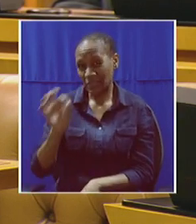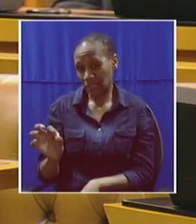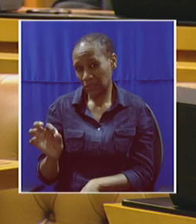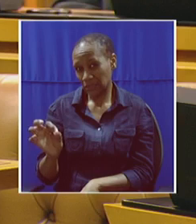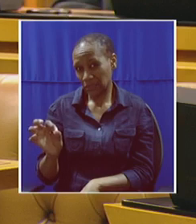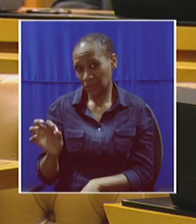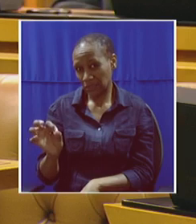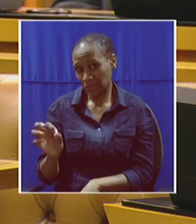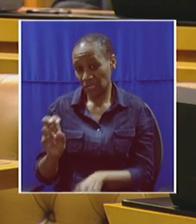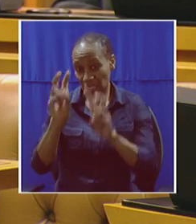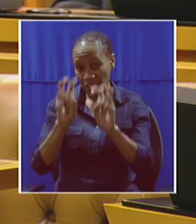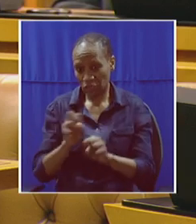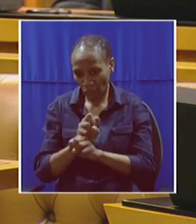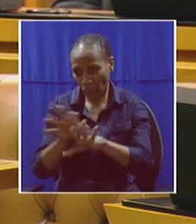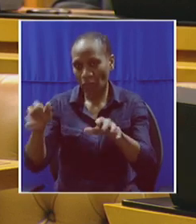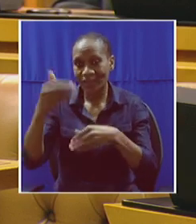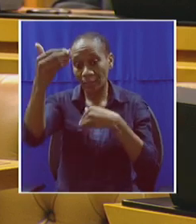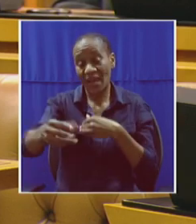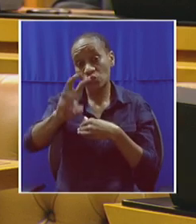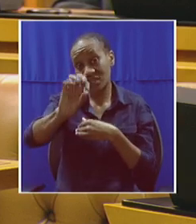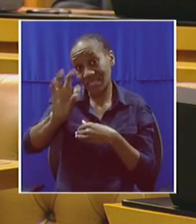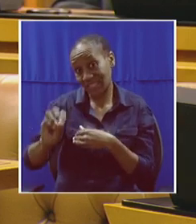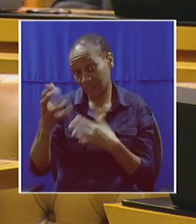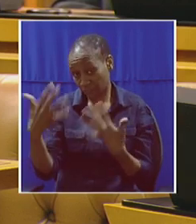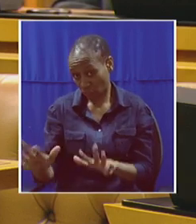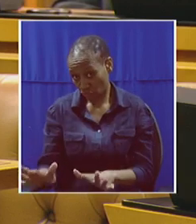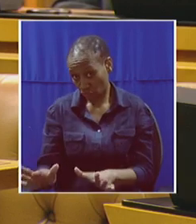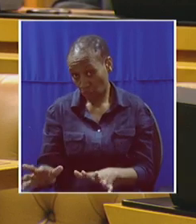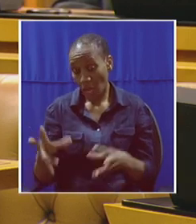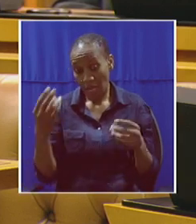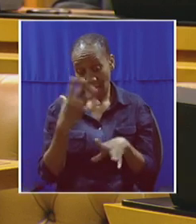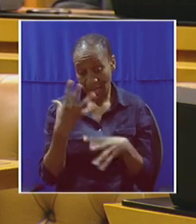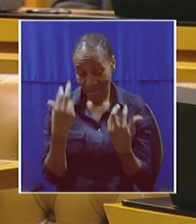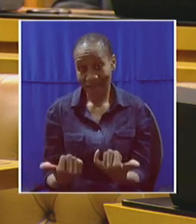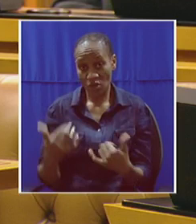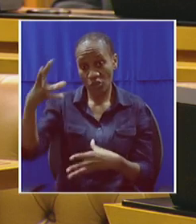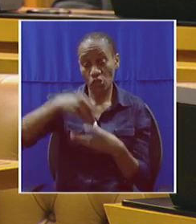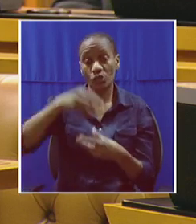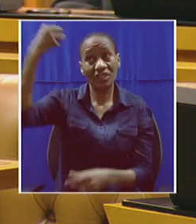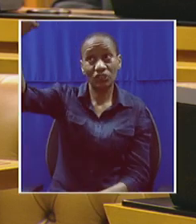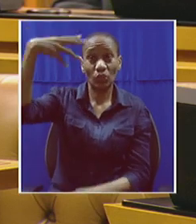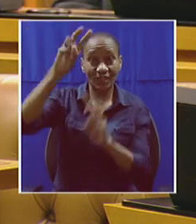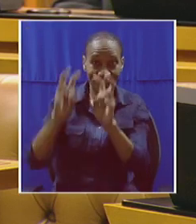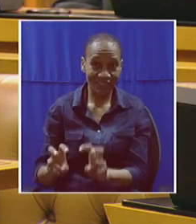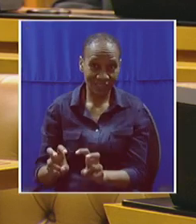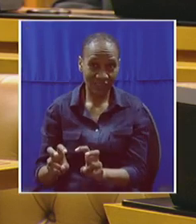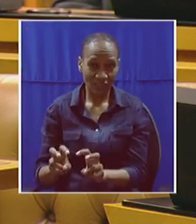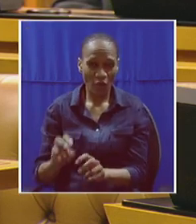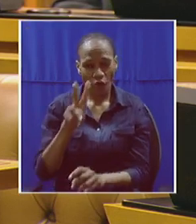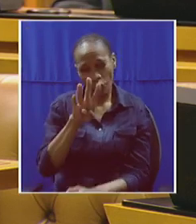of energy by 2030 it is now together with solar supplying 4